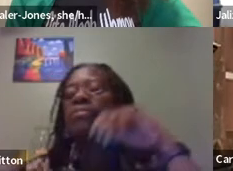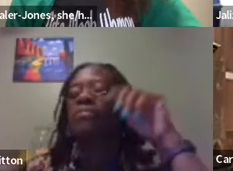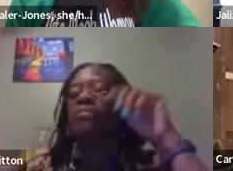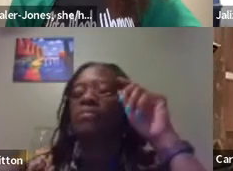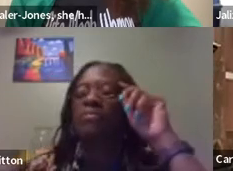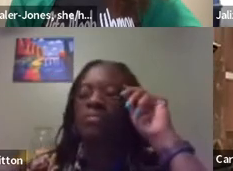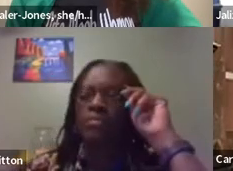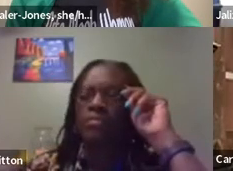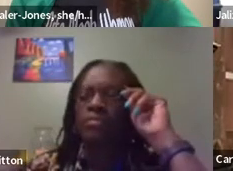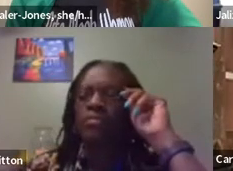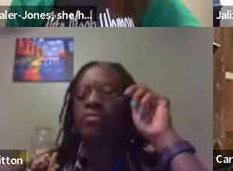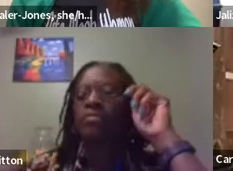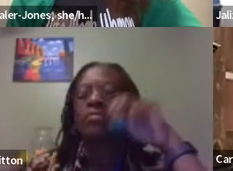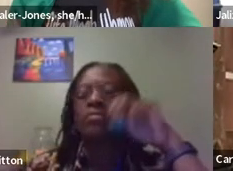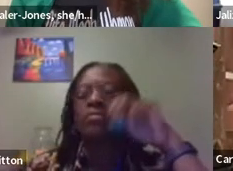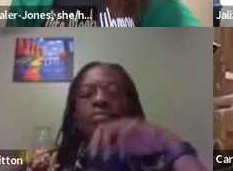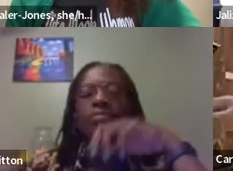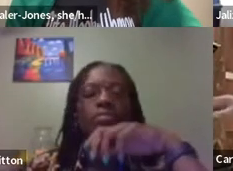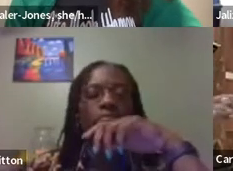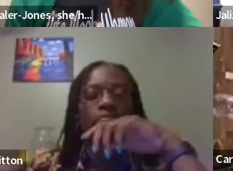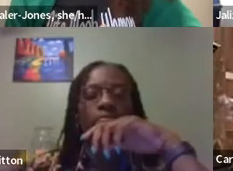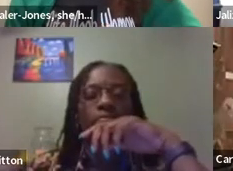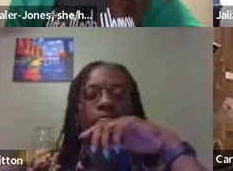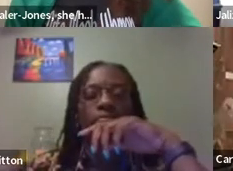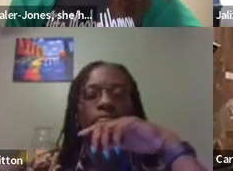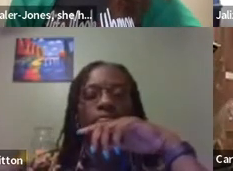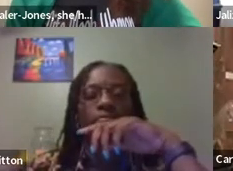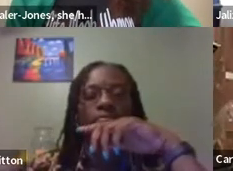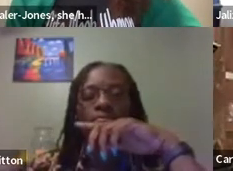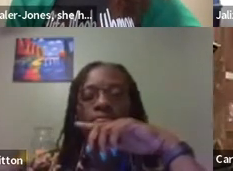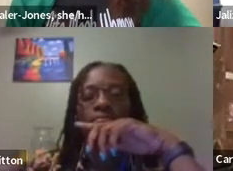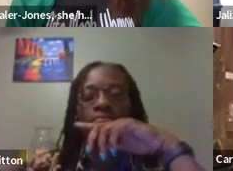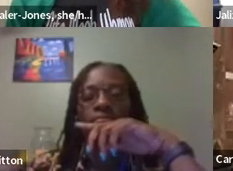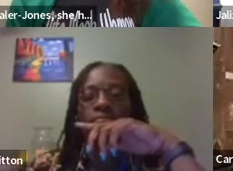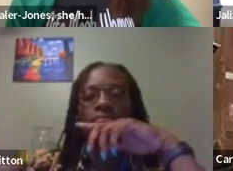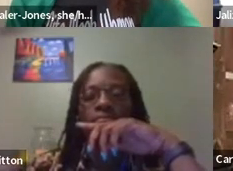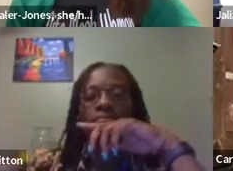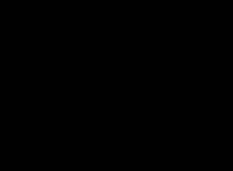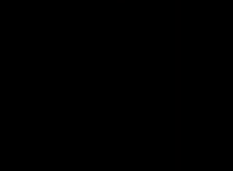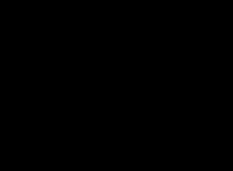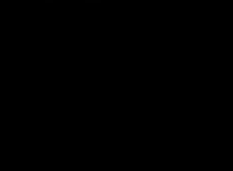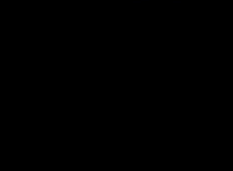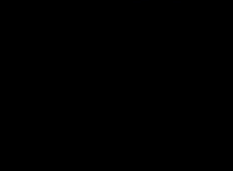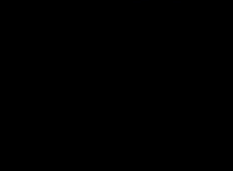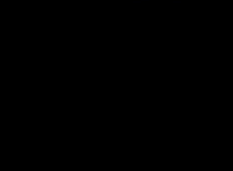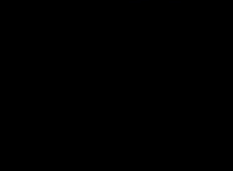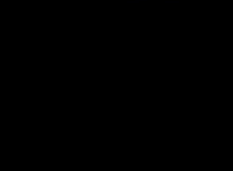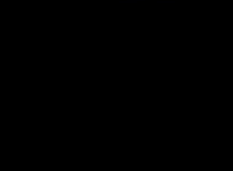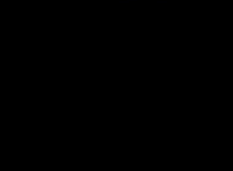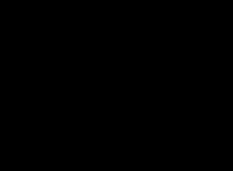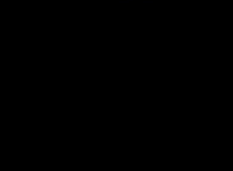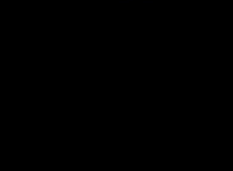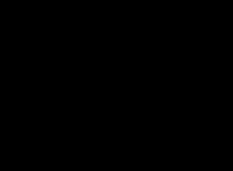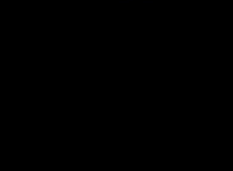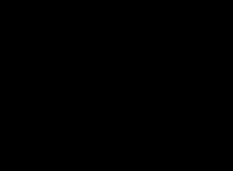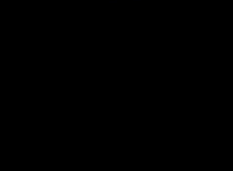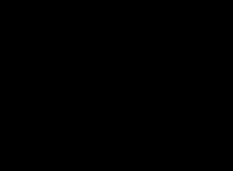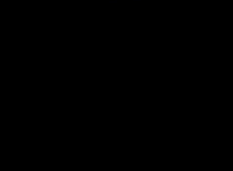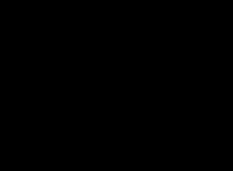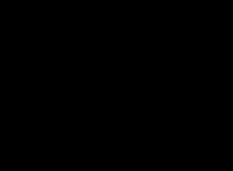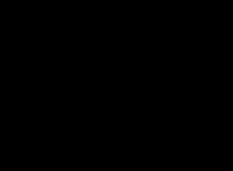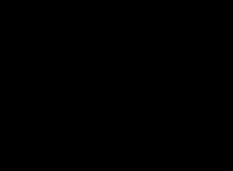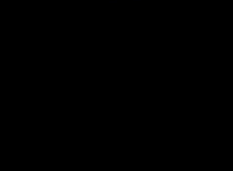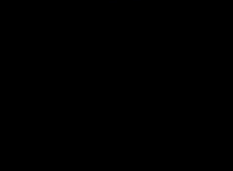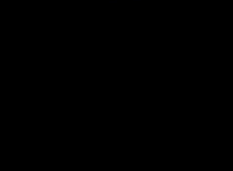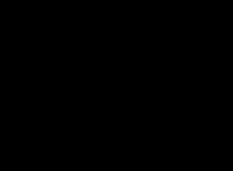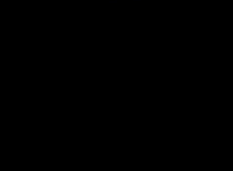coming out in just 2 days on Peacock. And Jean is actually going to talk to Ashley about the intersections of Queen Mother Moore and Mrs.